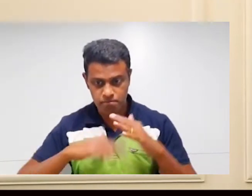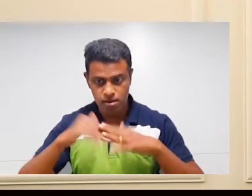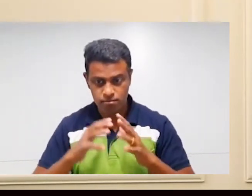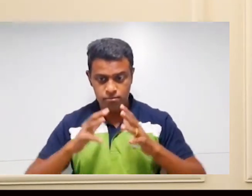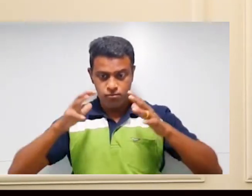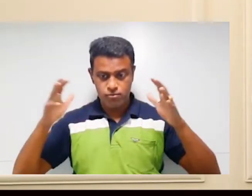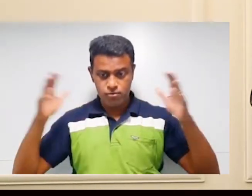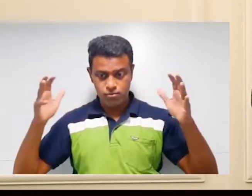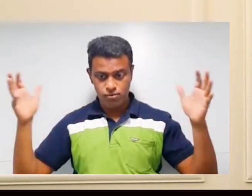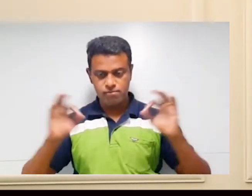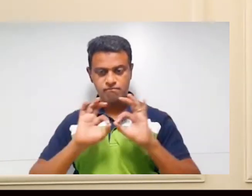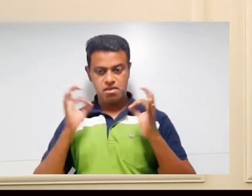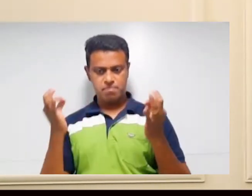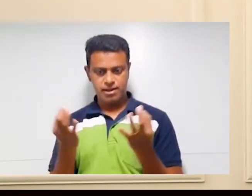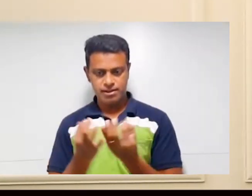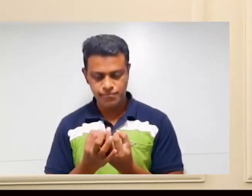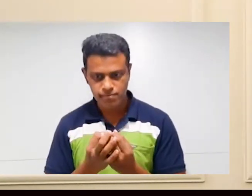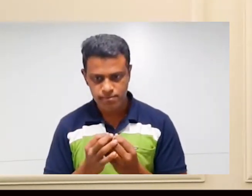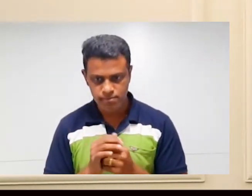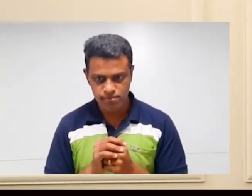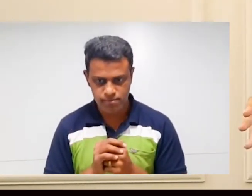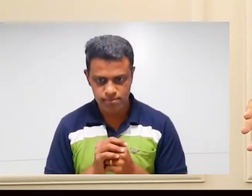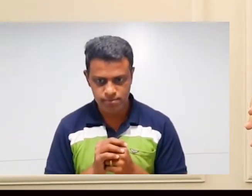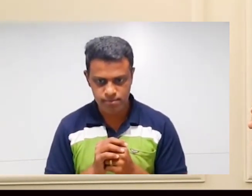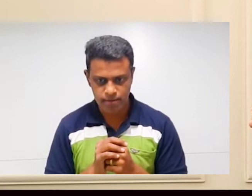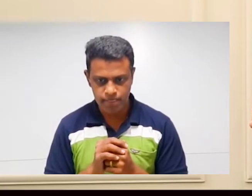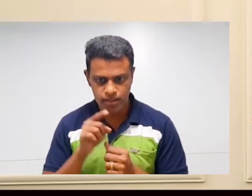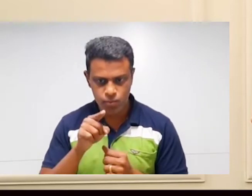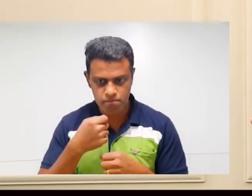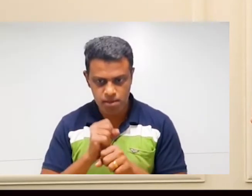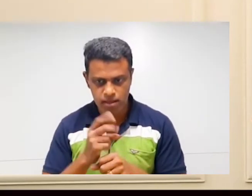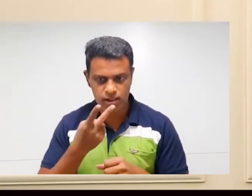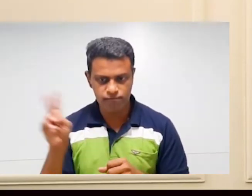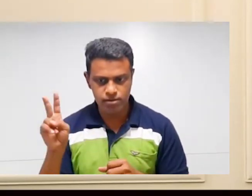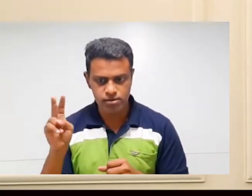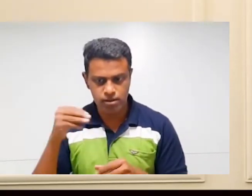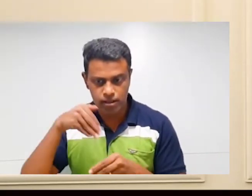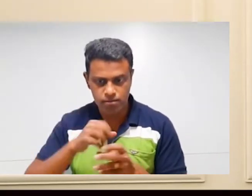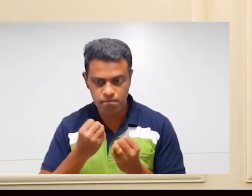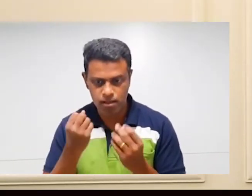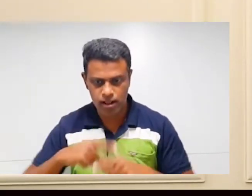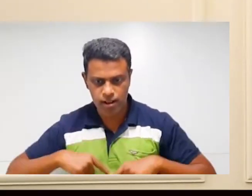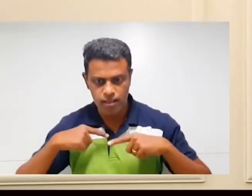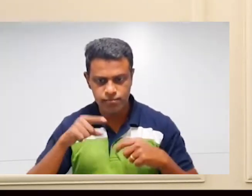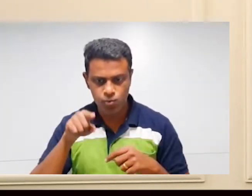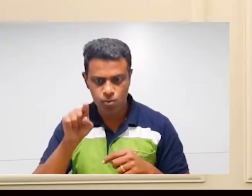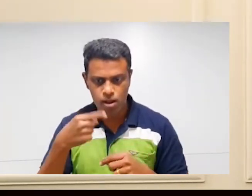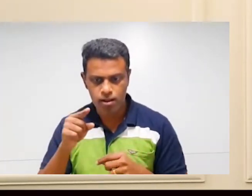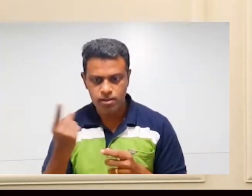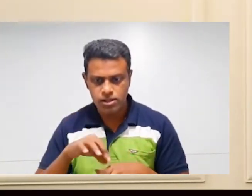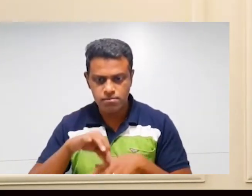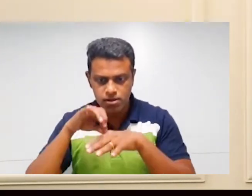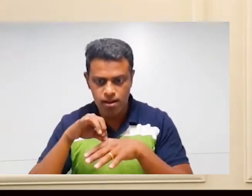culture. You're building a huge, large family. You're making a difference so many lives. You, to me, are very special because you